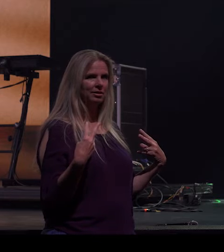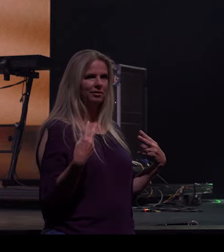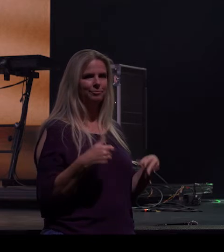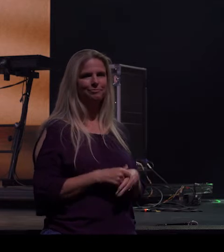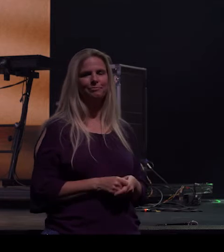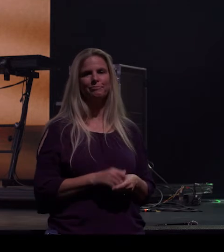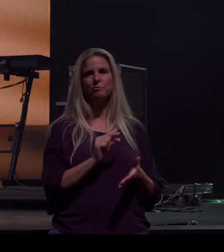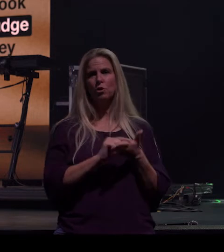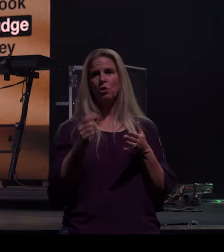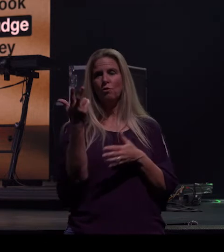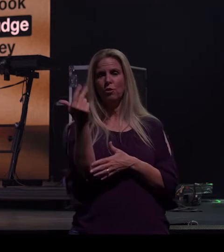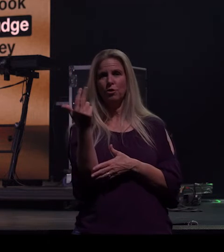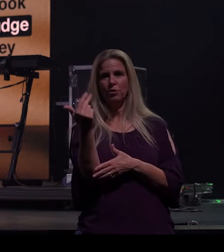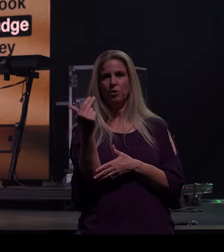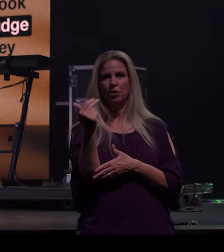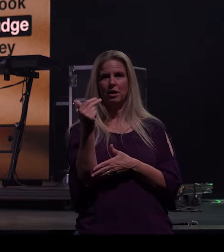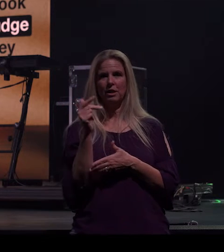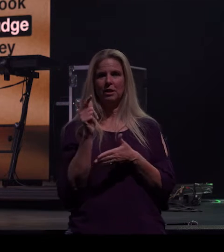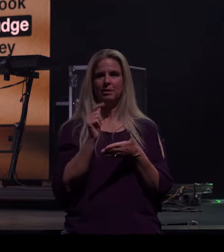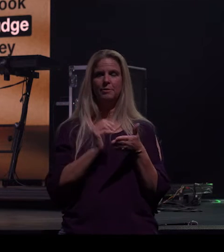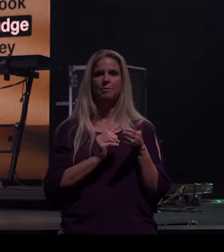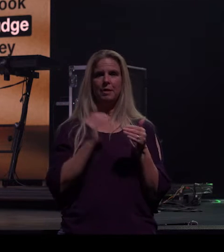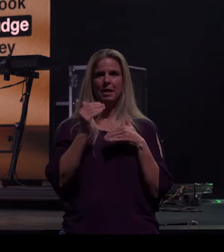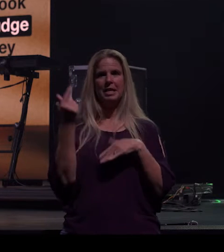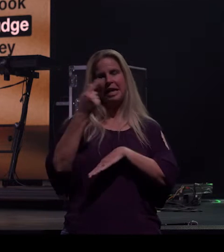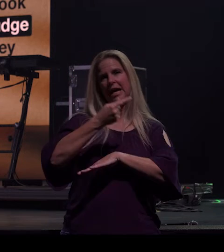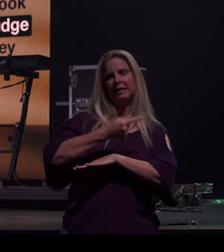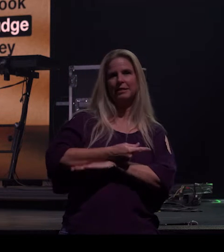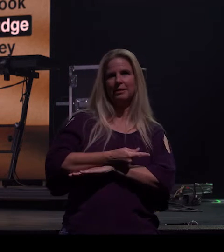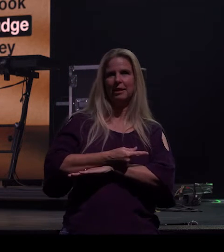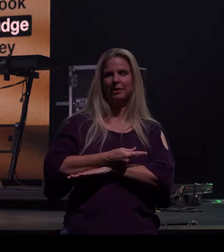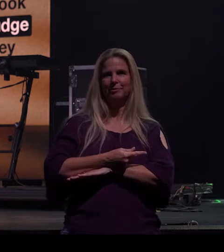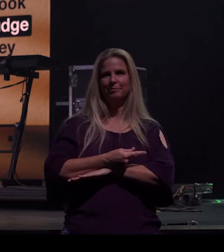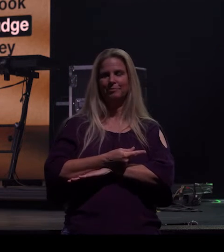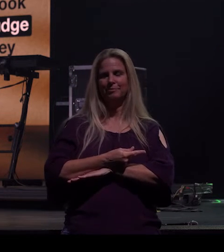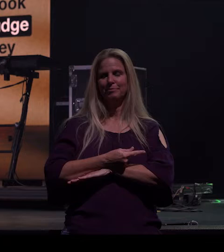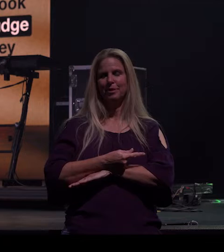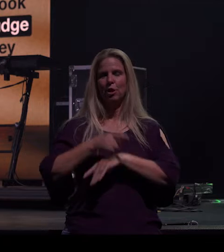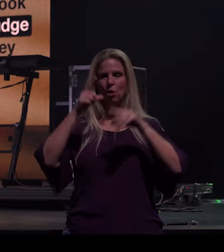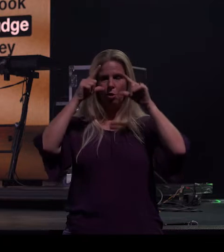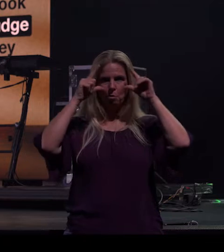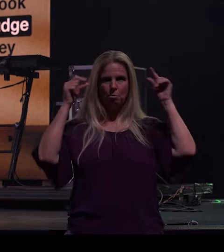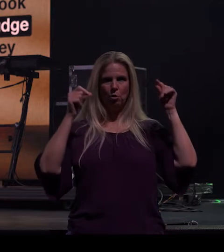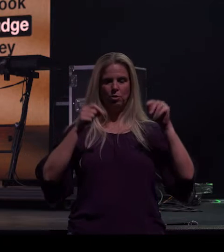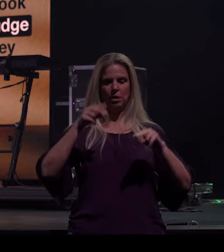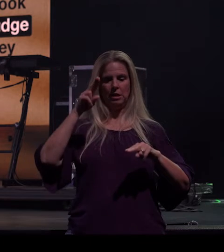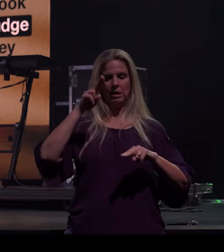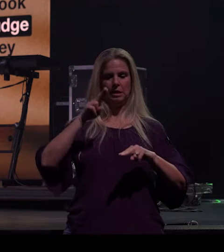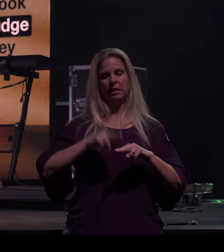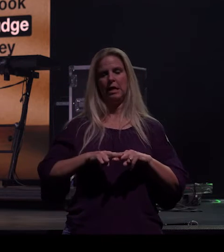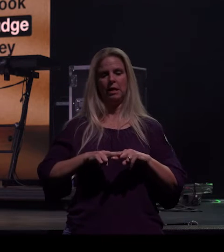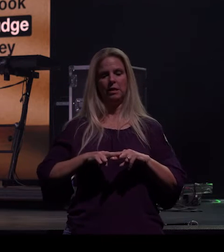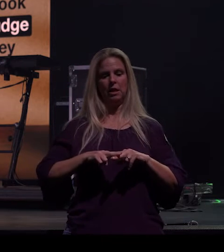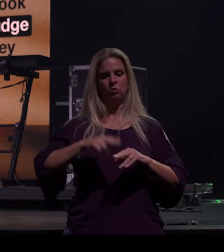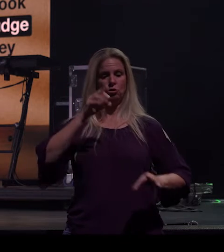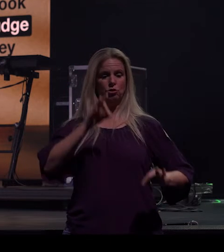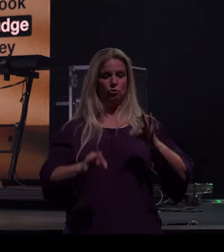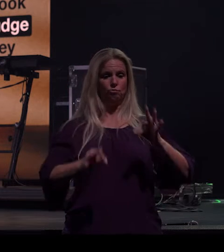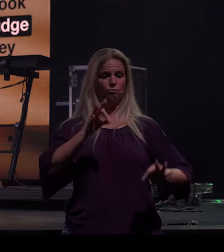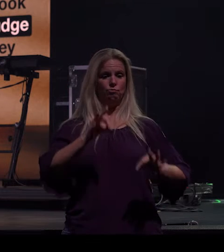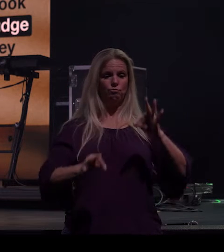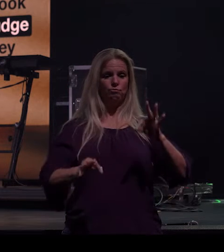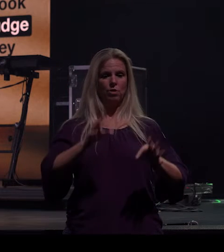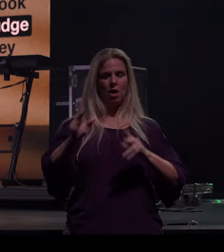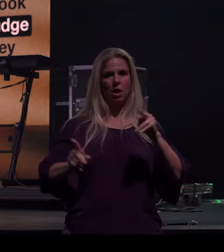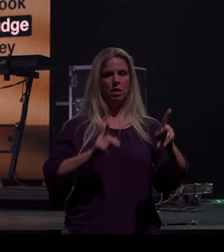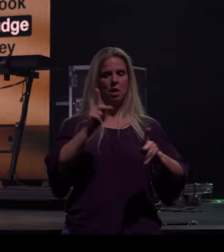Verse 13, the next day, the very next day, Moses took his seat to serve as judge for the people, and they